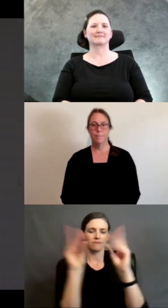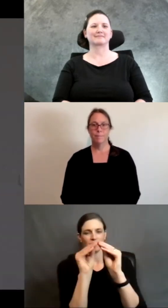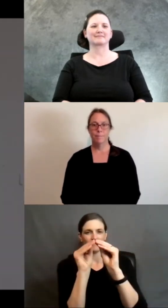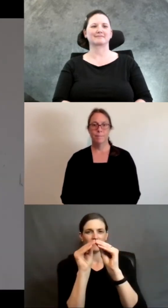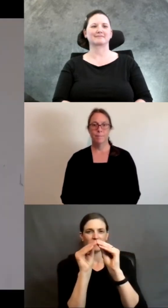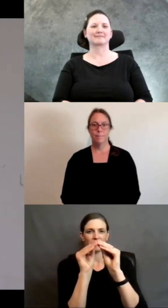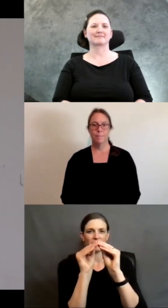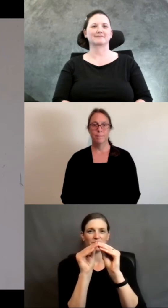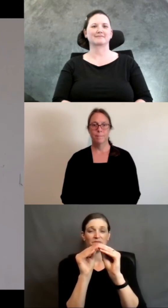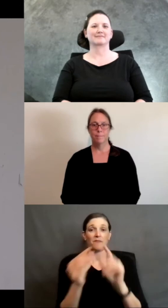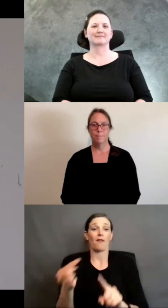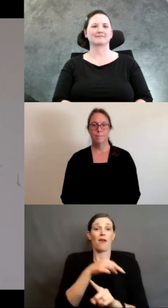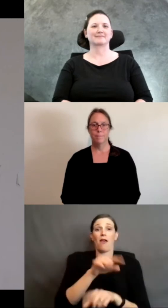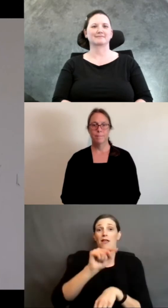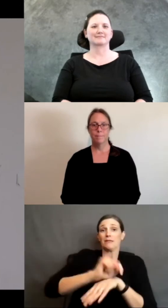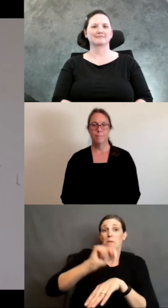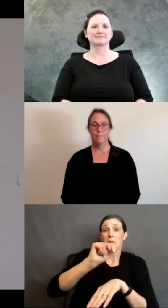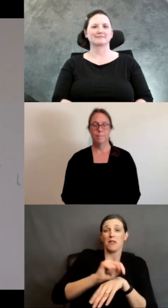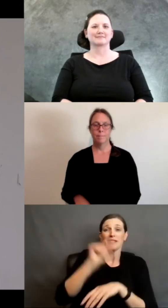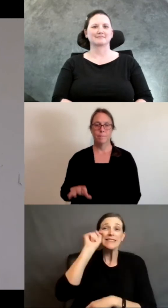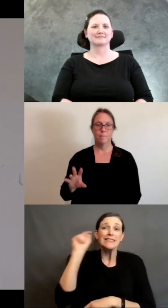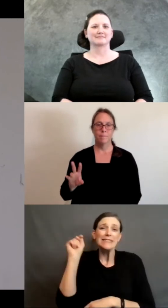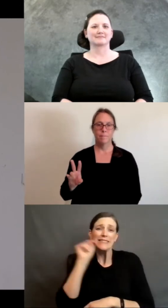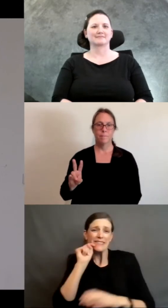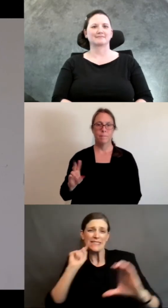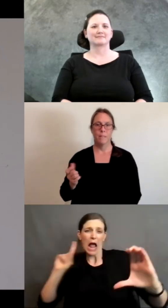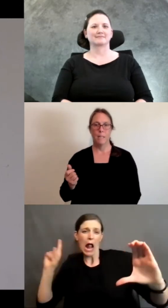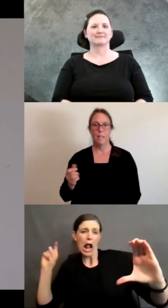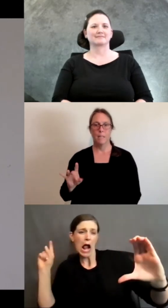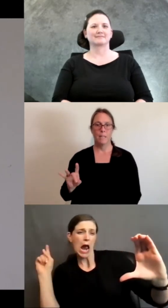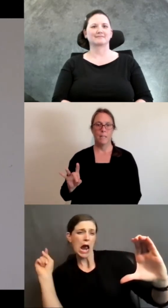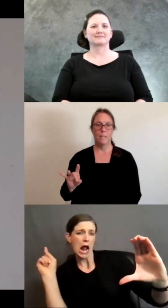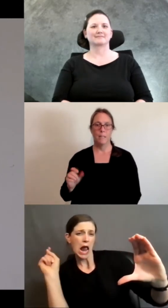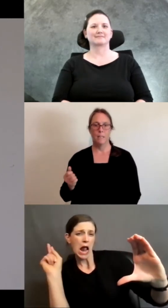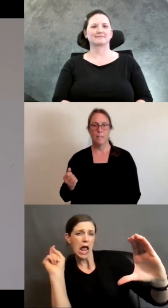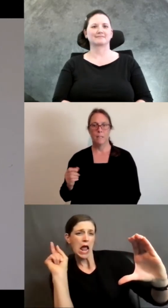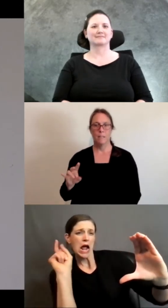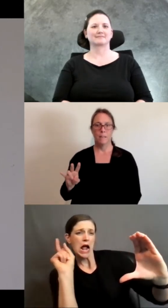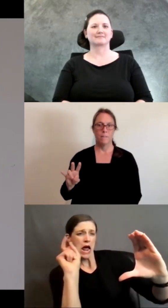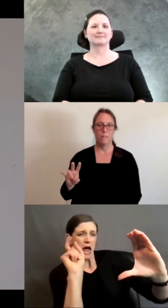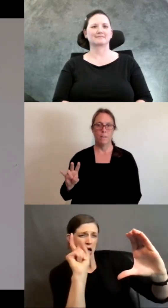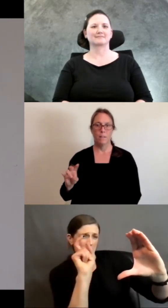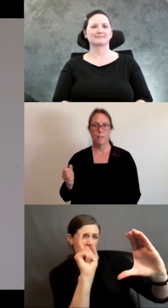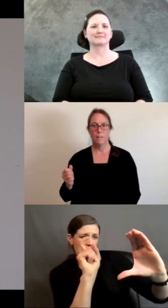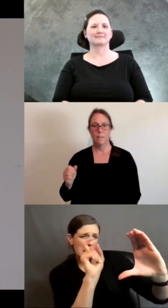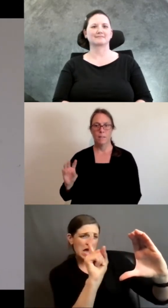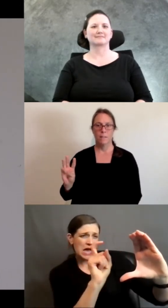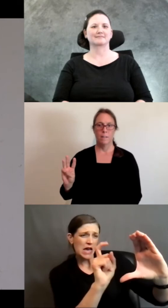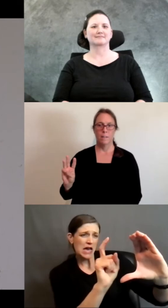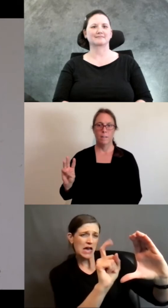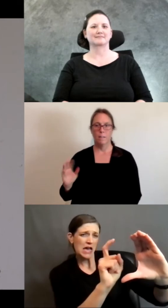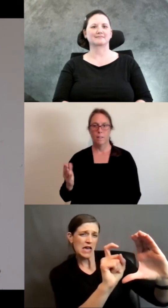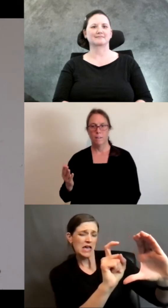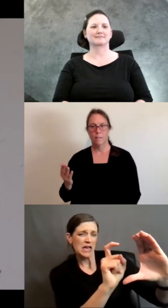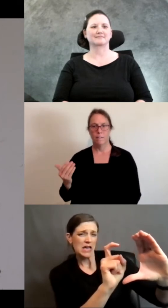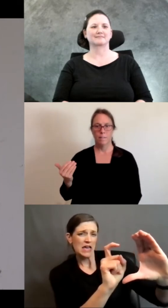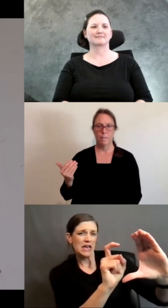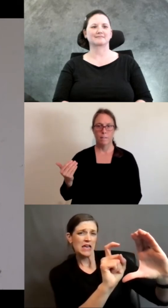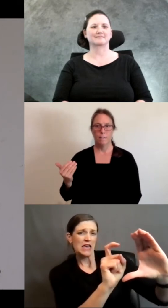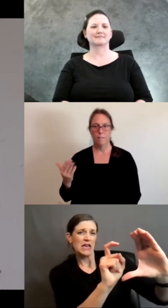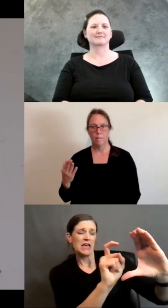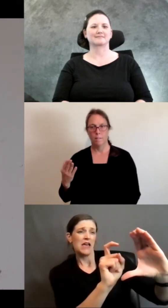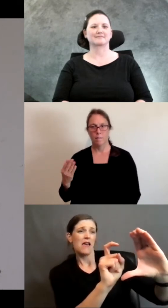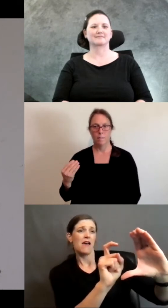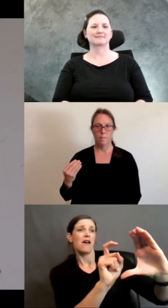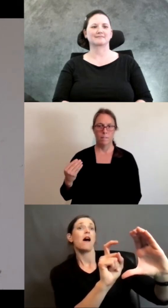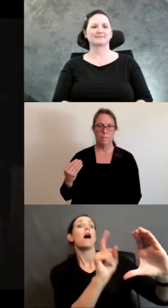Back in the 20, temple, the teens 19, rush to the portal. 18, 17, 16, 15, 14, They arrive at the portal